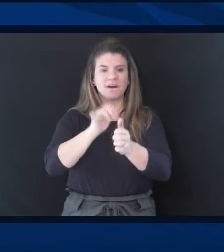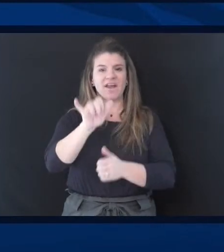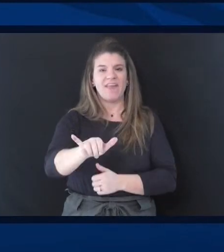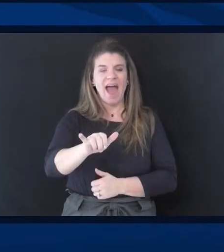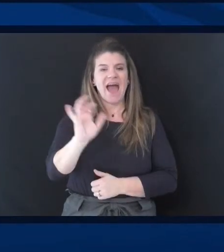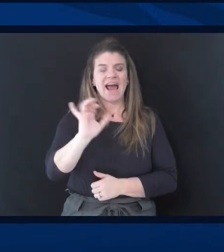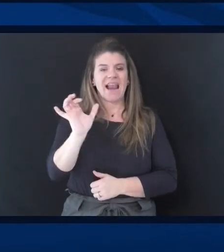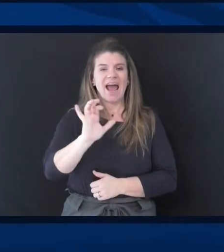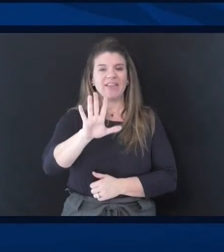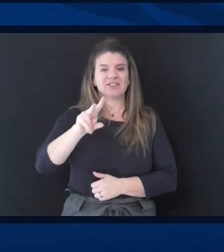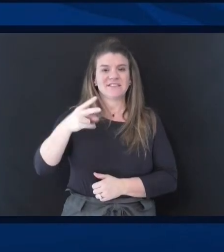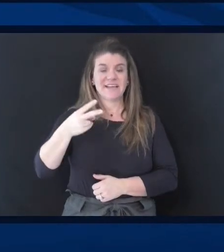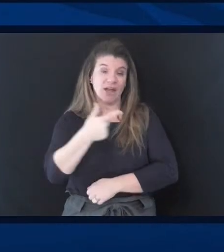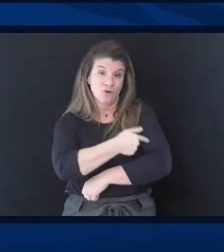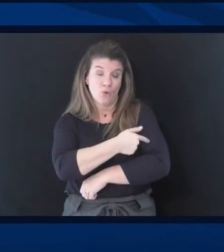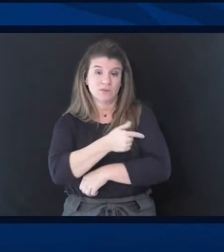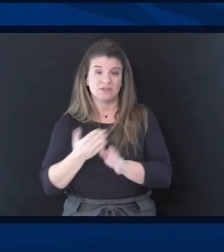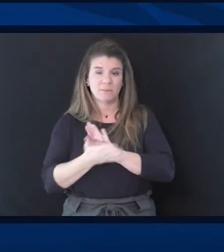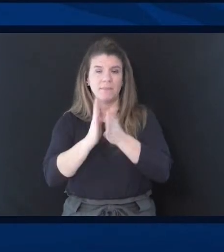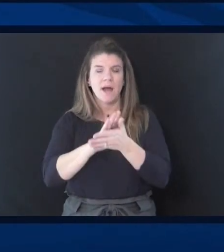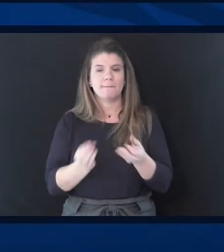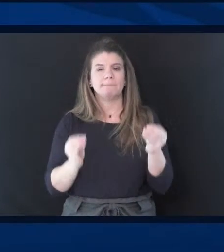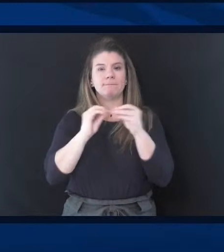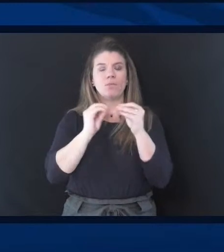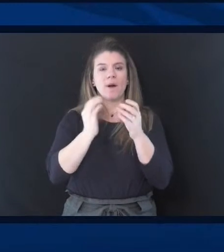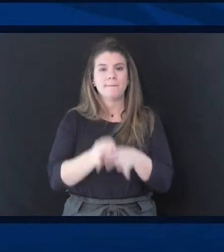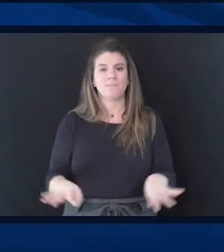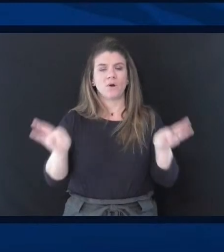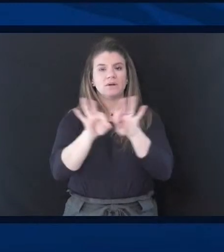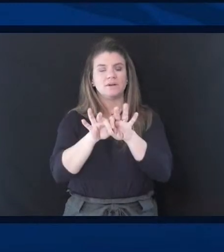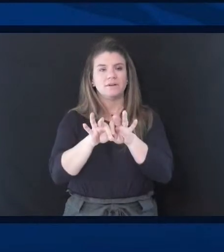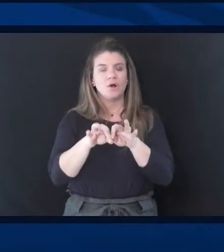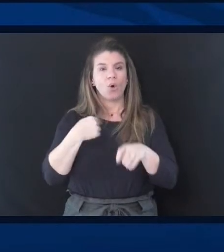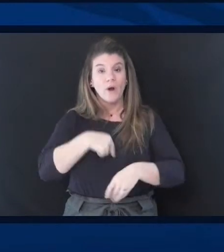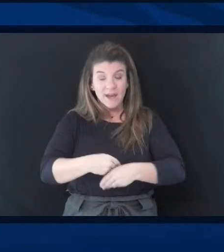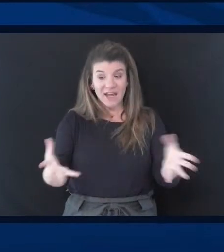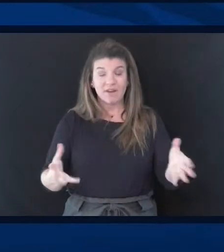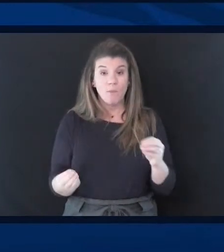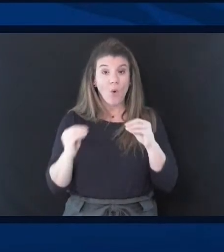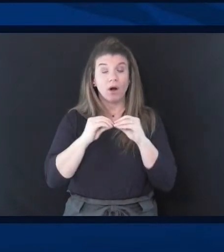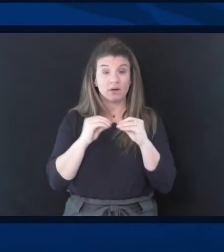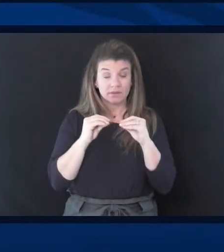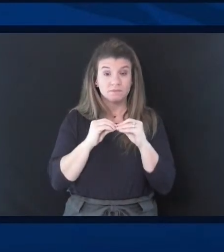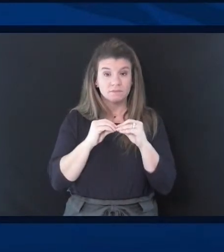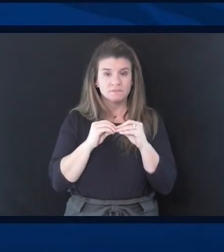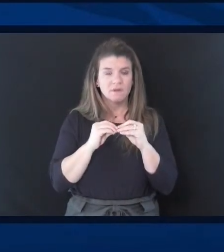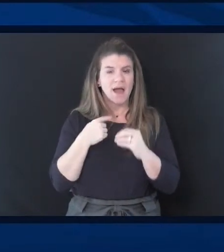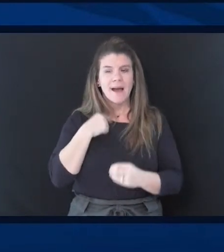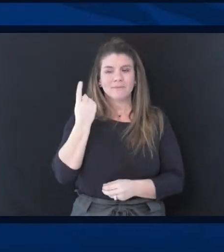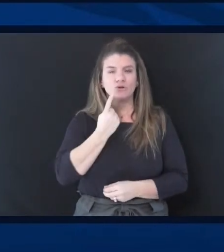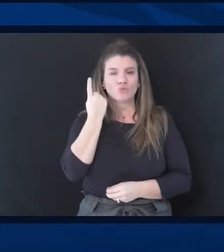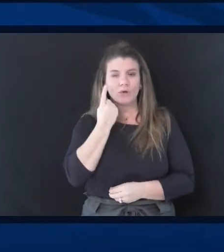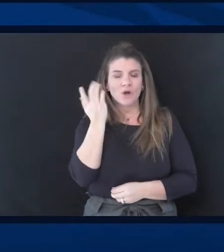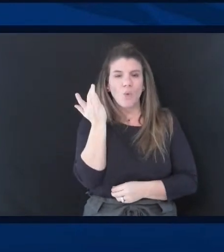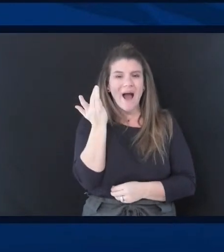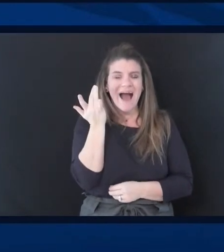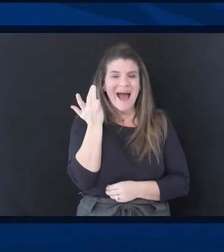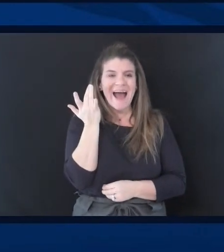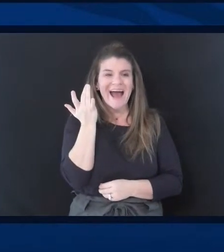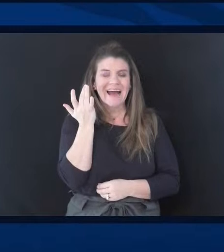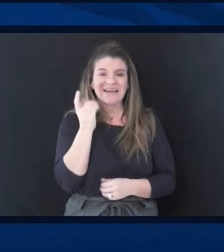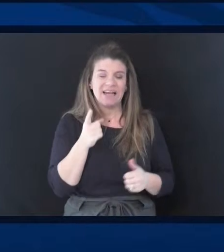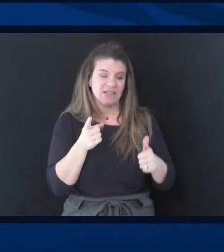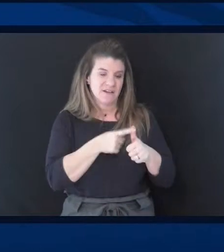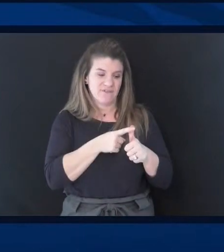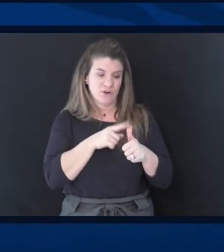as these second doses become more critical, we're giving more of them out. I'm just wondering why the